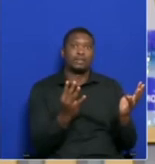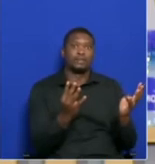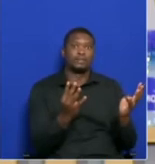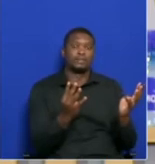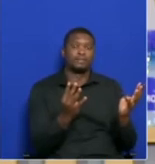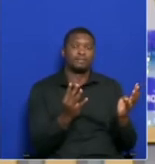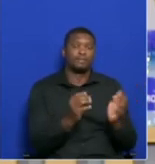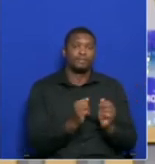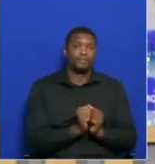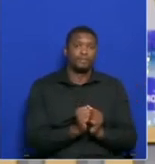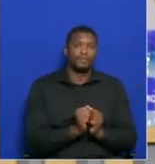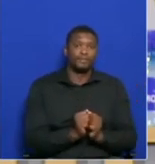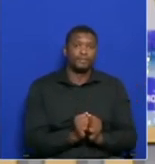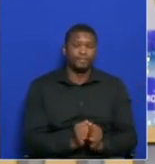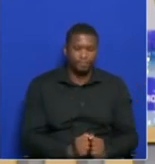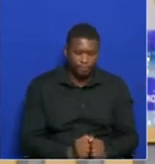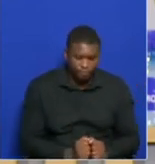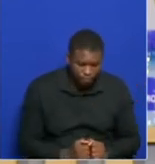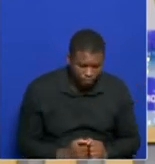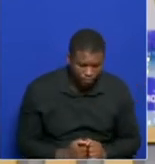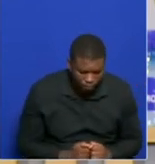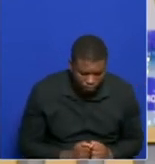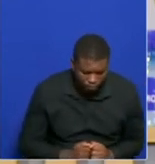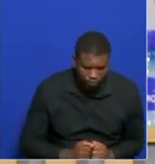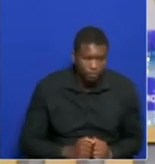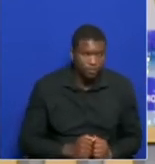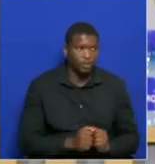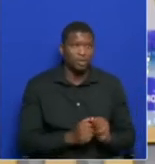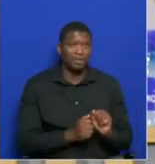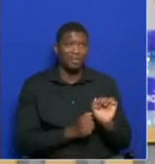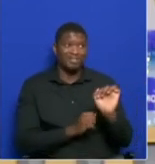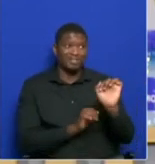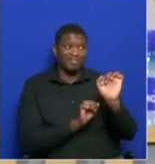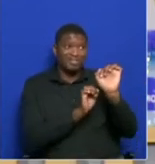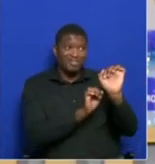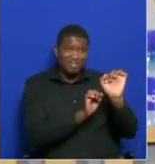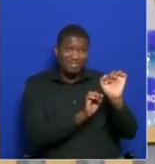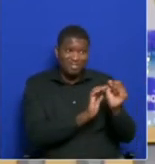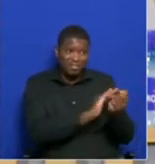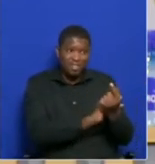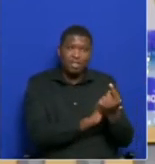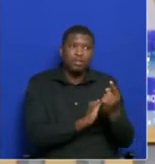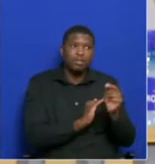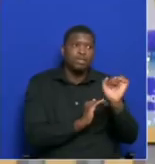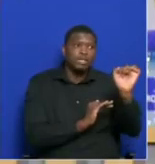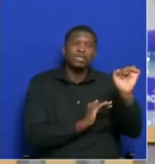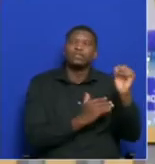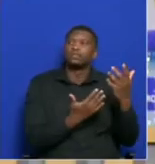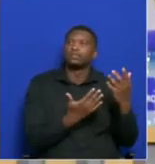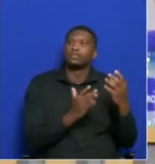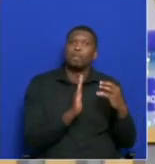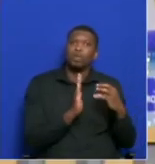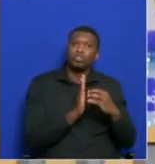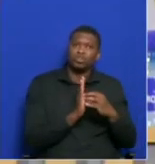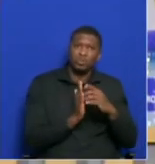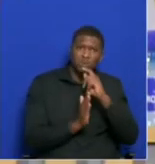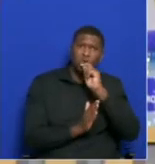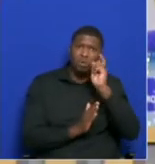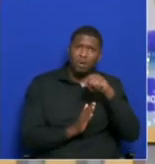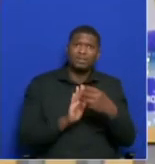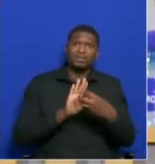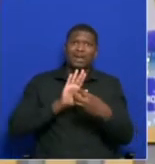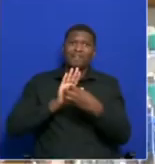That position should have been should have been advertised in state. Let me interrupt you, because now you're talking